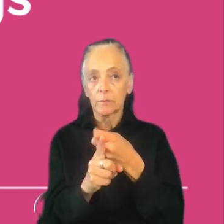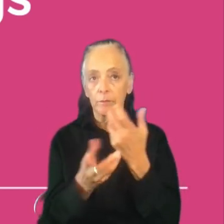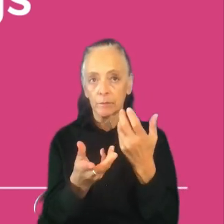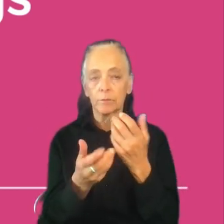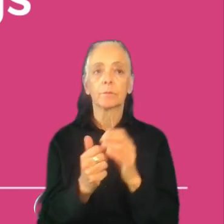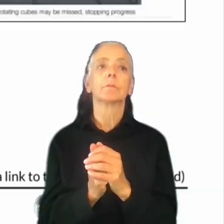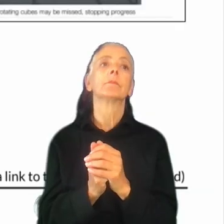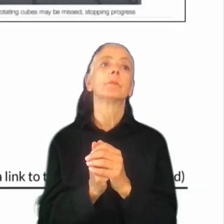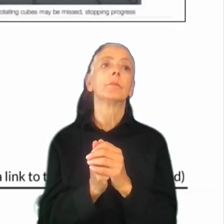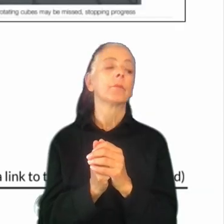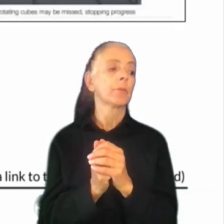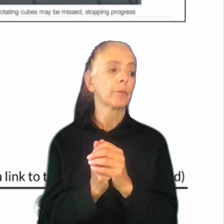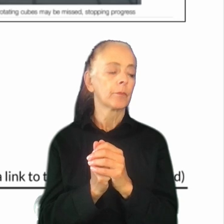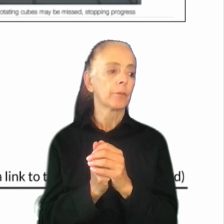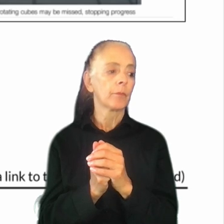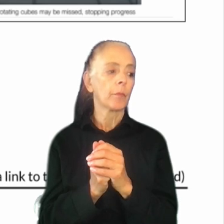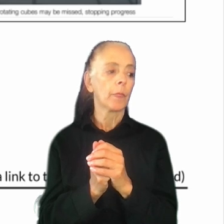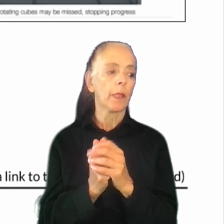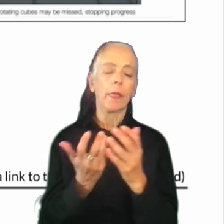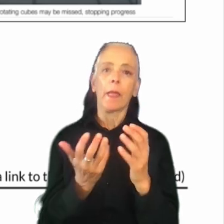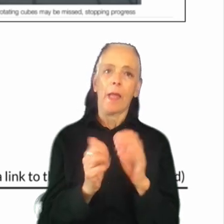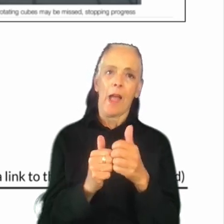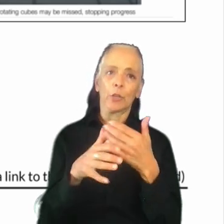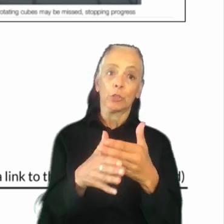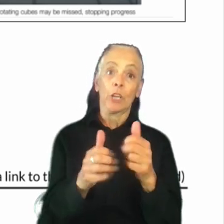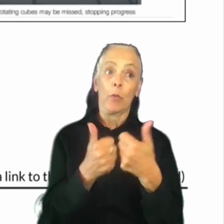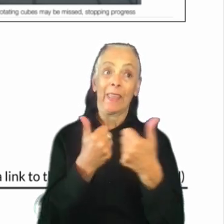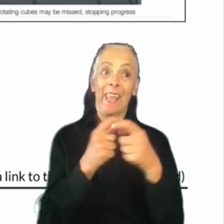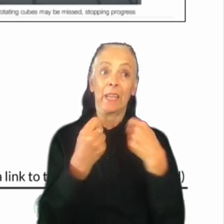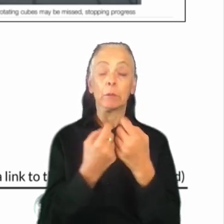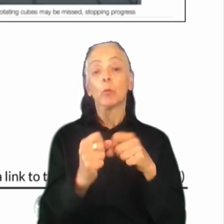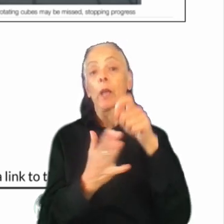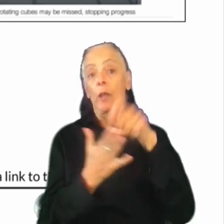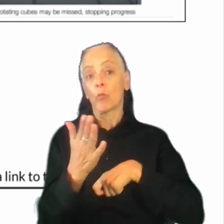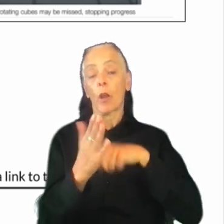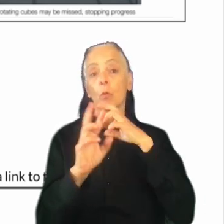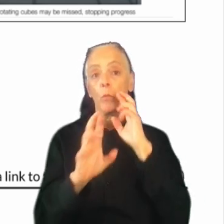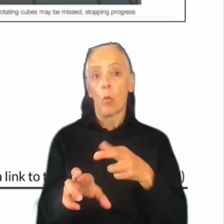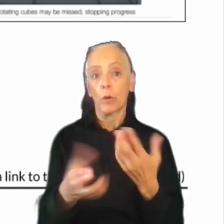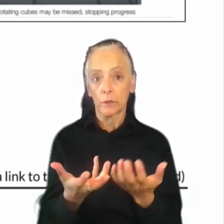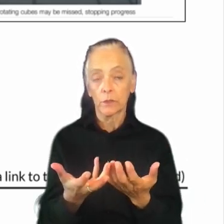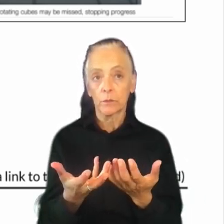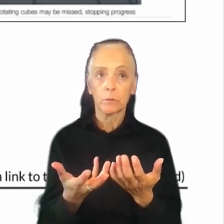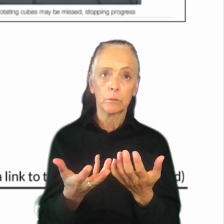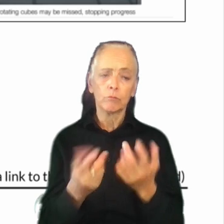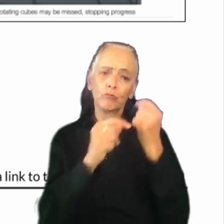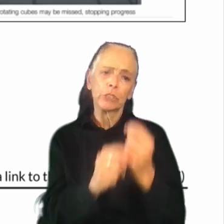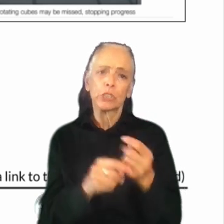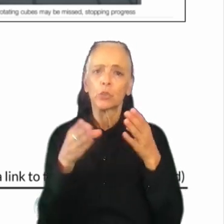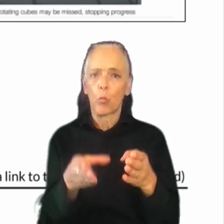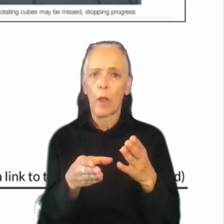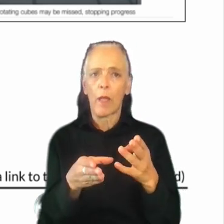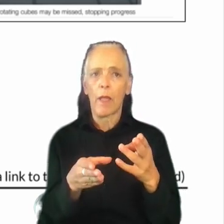players one way of sharing that with the game team is by making a report that's often a very traditional way that people who work